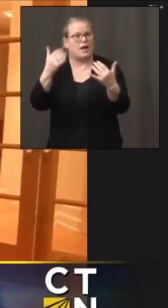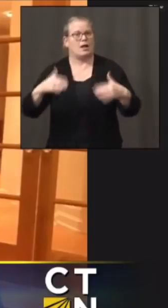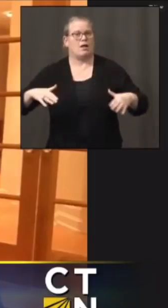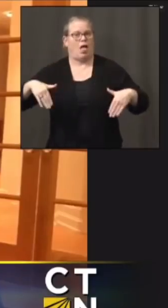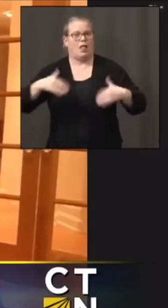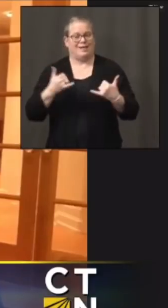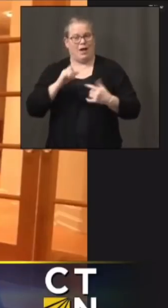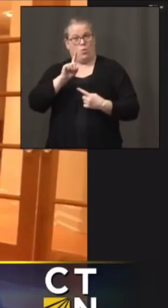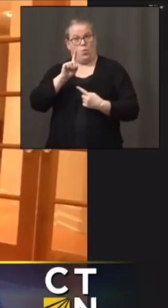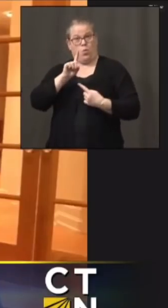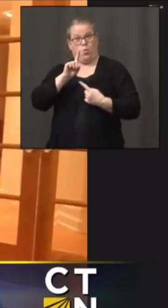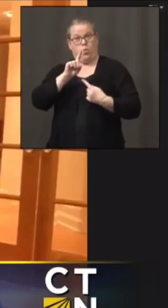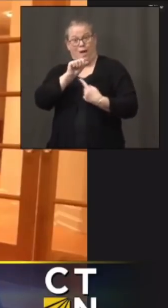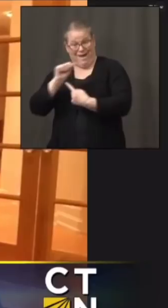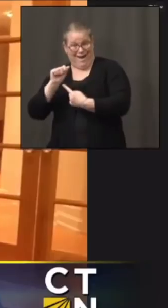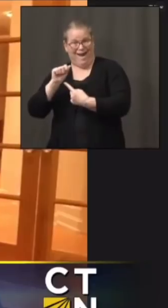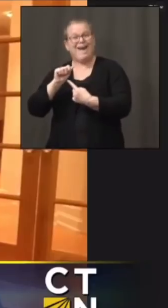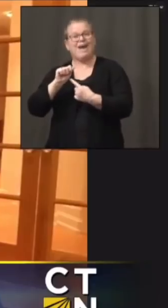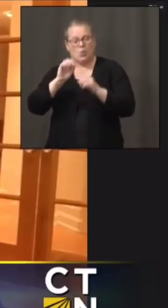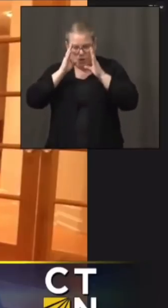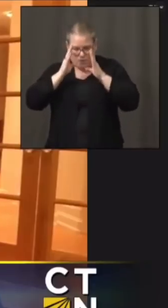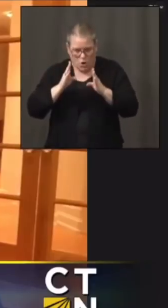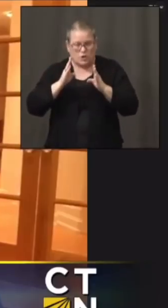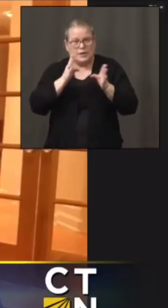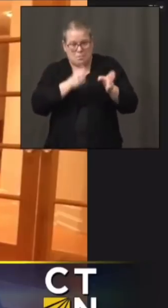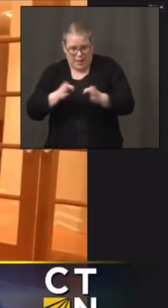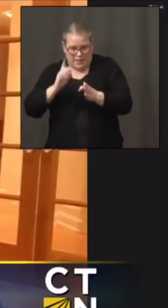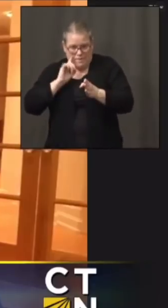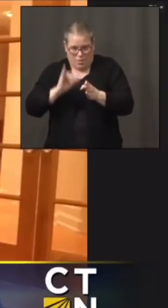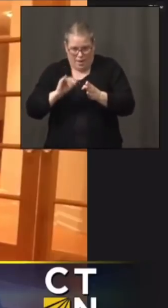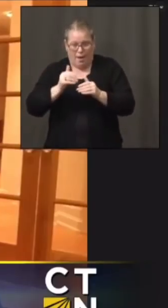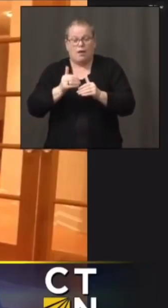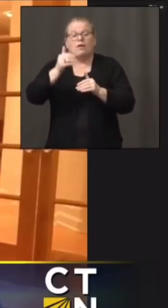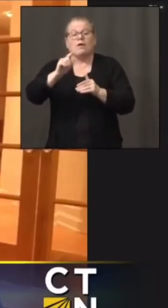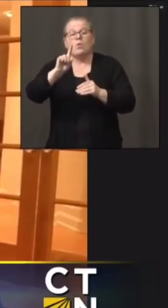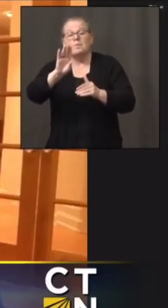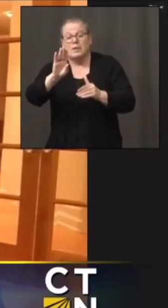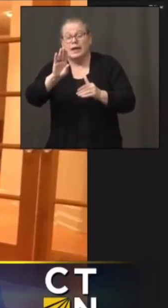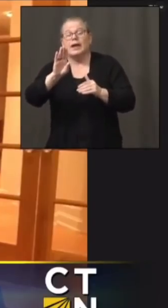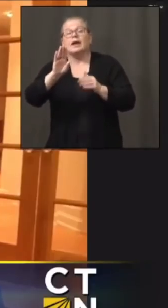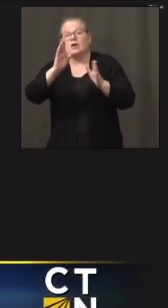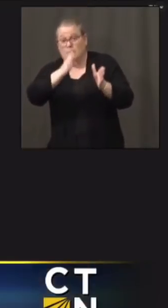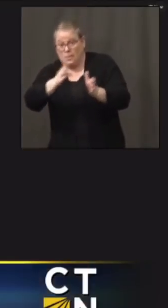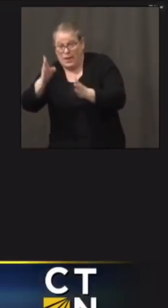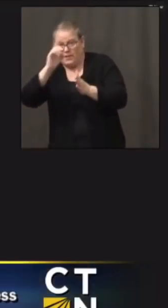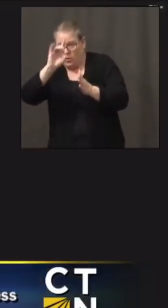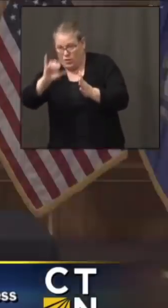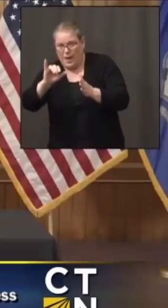plans now to prepare for 1B. So we'll have much more to communicate in the coming weeks, but just sit tight for now.